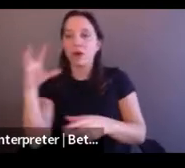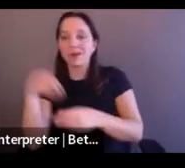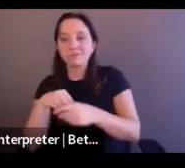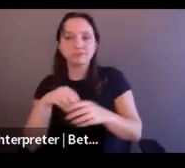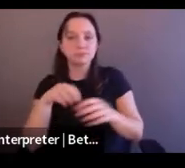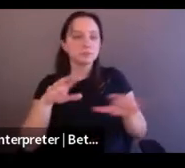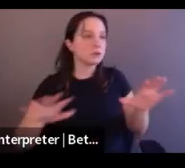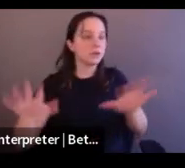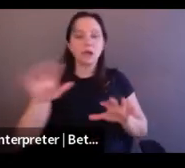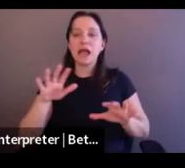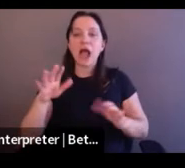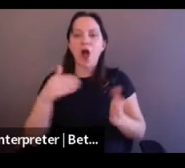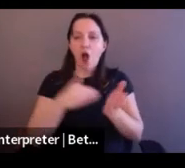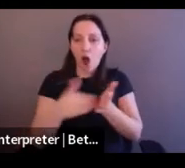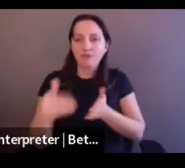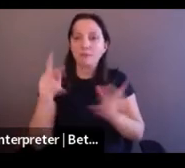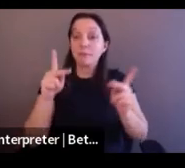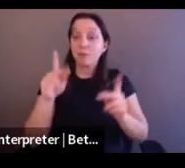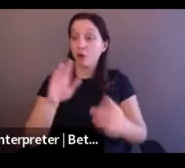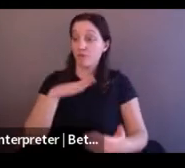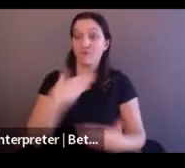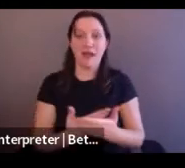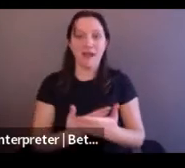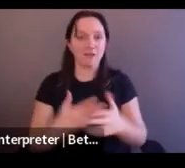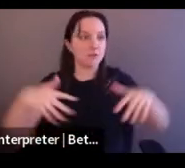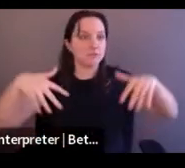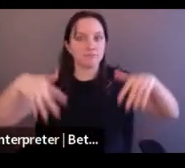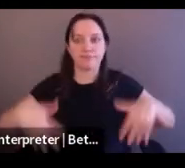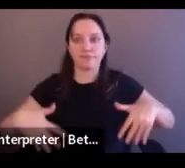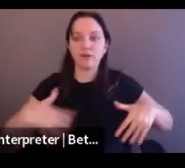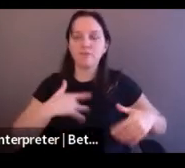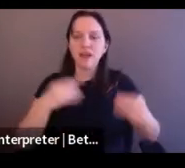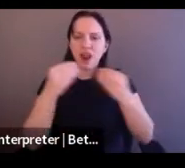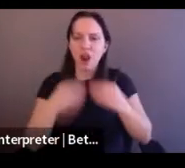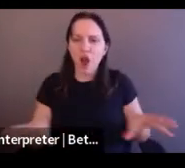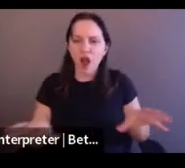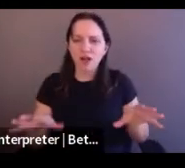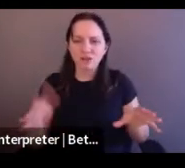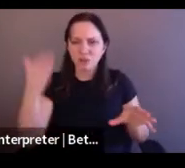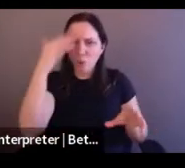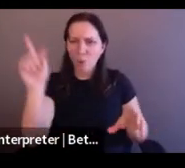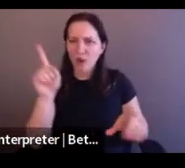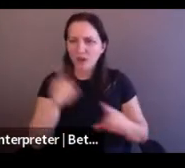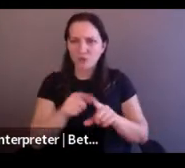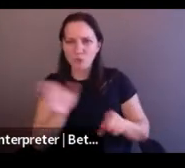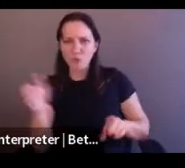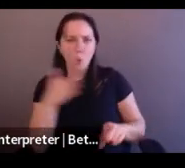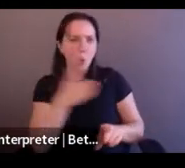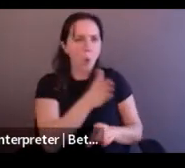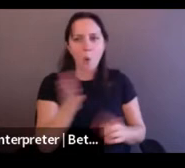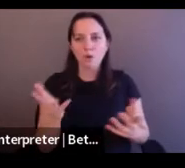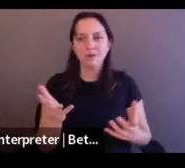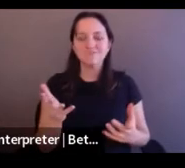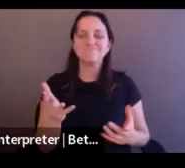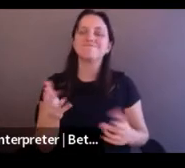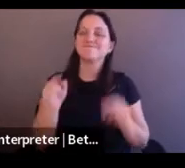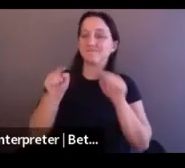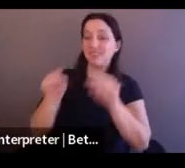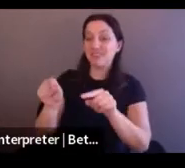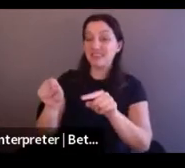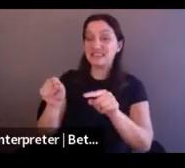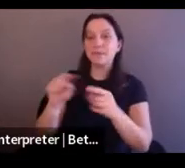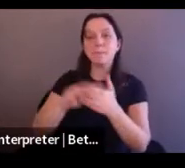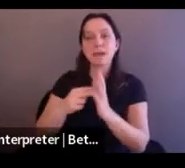when they arrive, not knowing where to go and how to get there. But and it would be wonderful to work with volunteers. I think